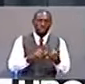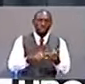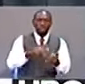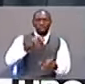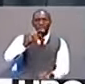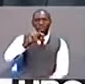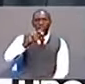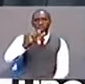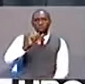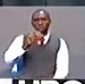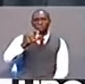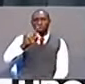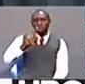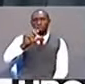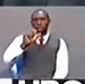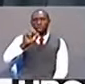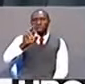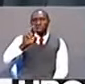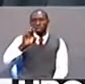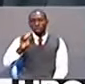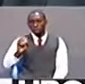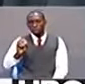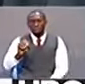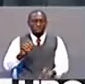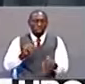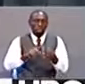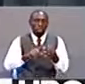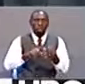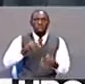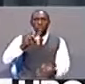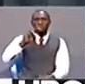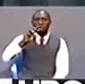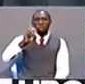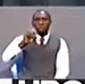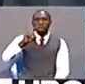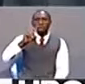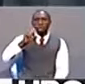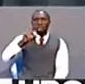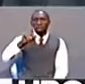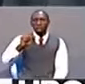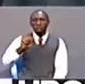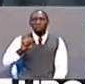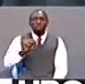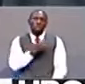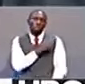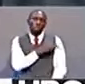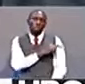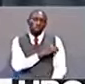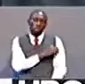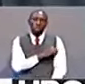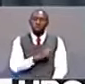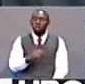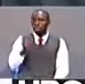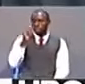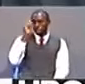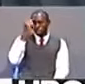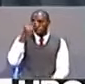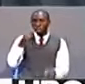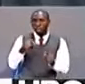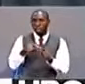appreciate Medanta Hospital in India. And I want to thank Apollo International Hospital in